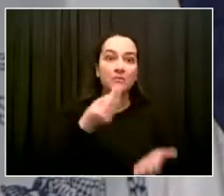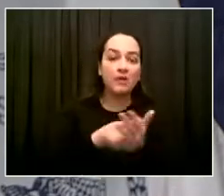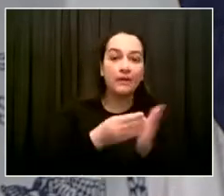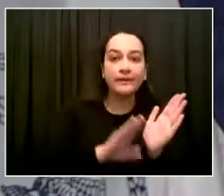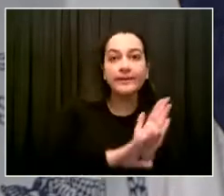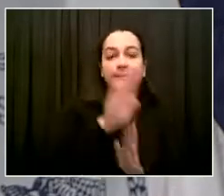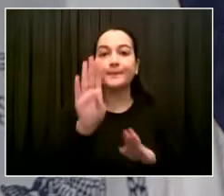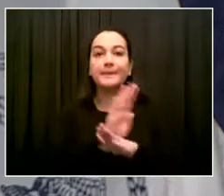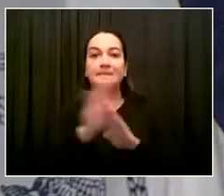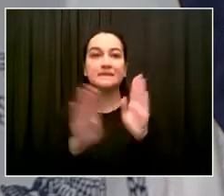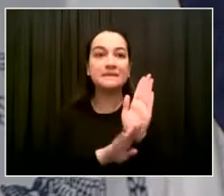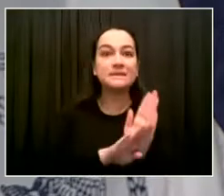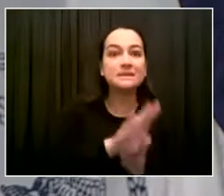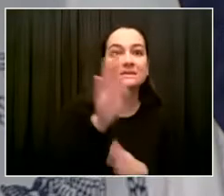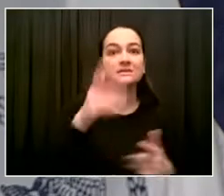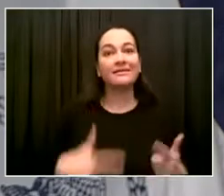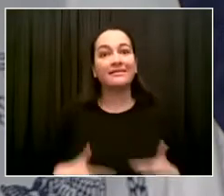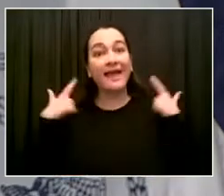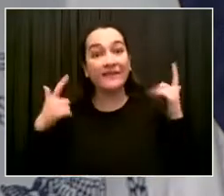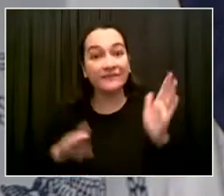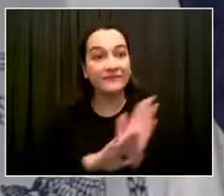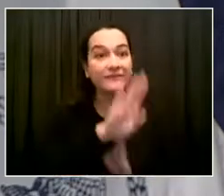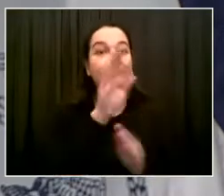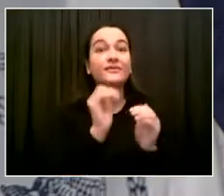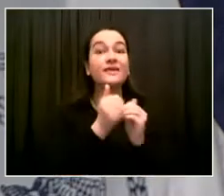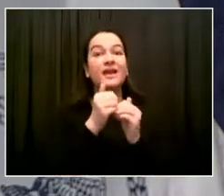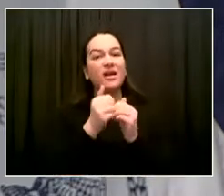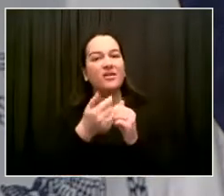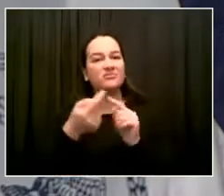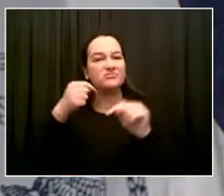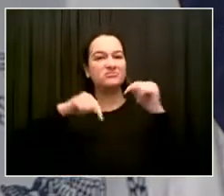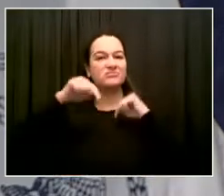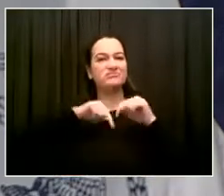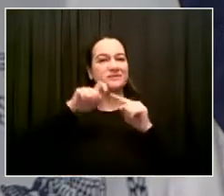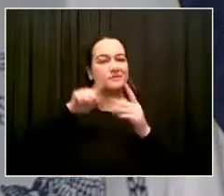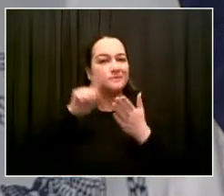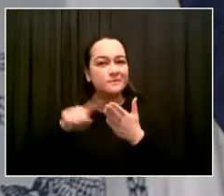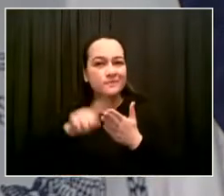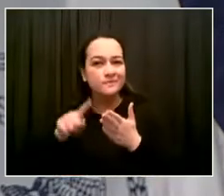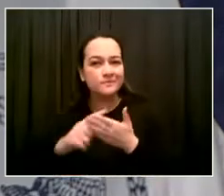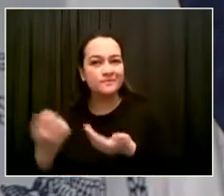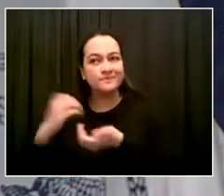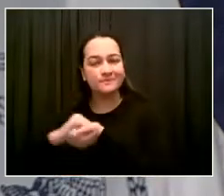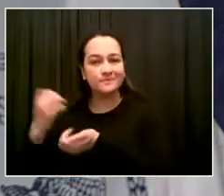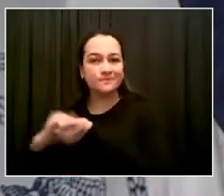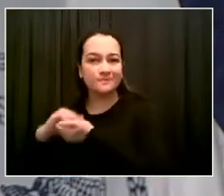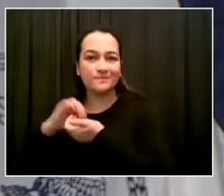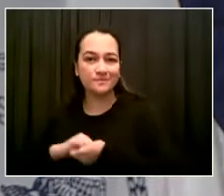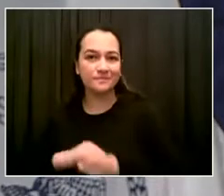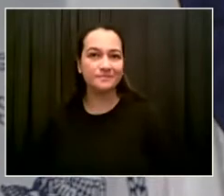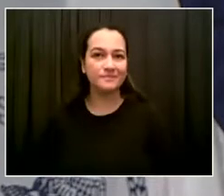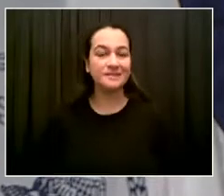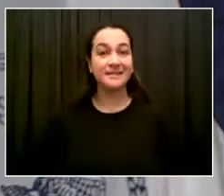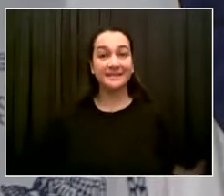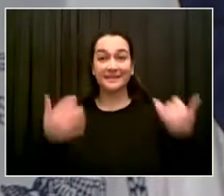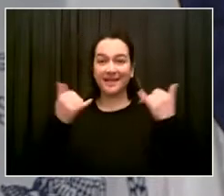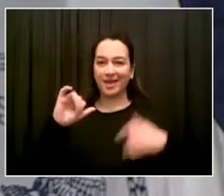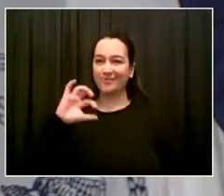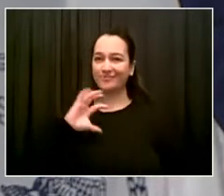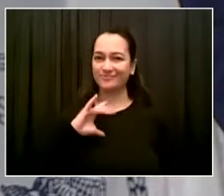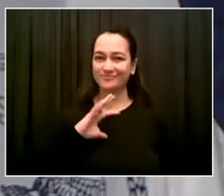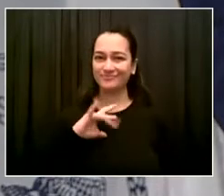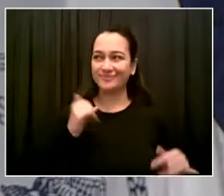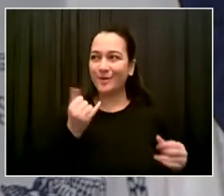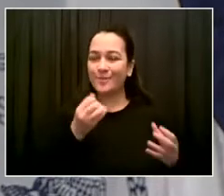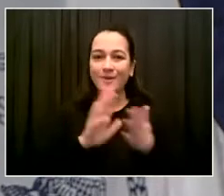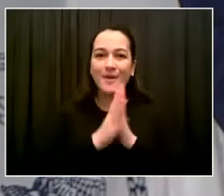is a perfect time to think about that kind of recovery, that kind of renewal. And spring also reminds us of spring cleaning. So it's